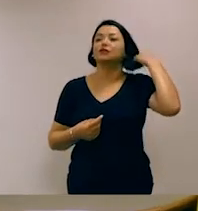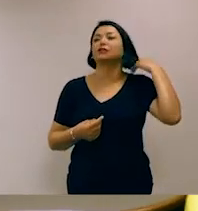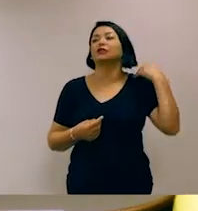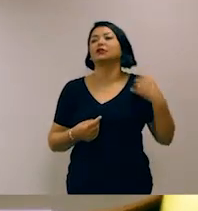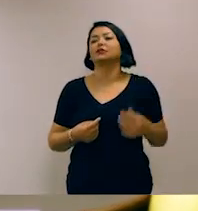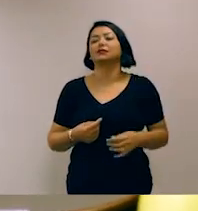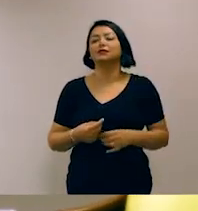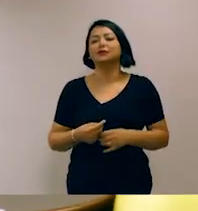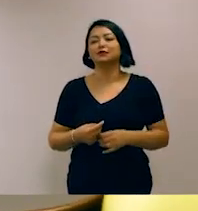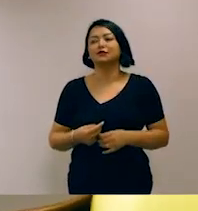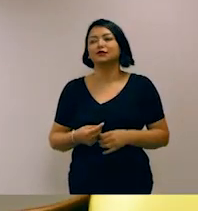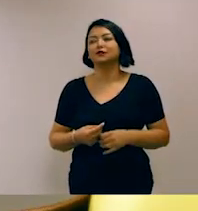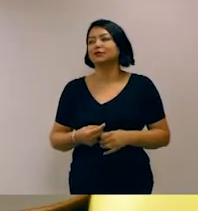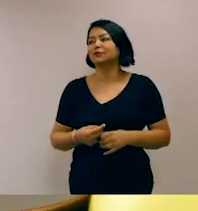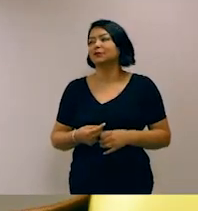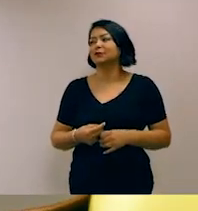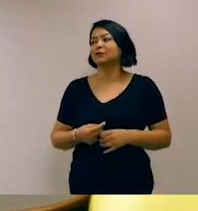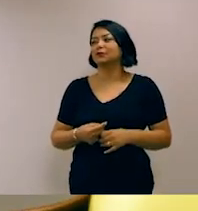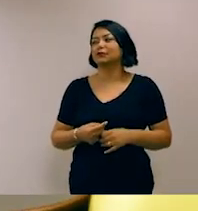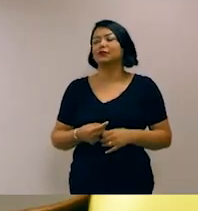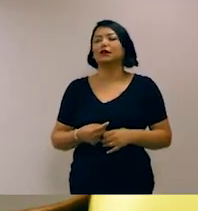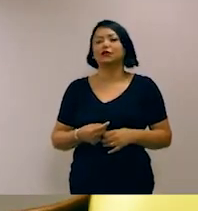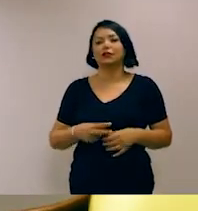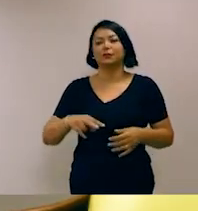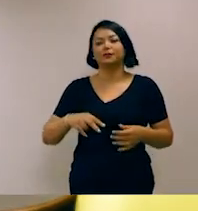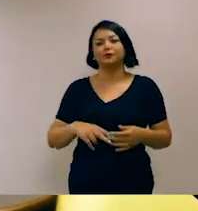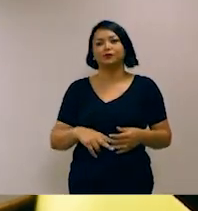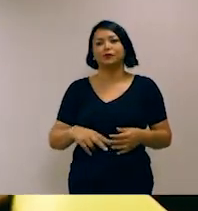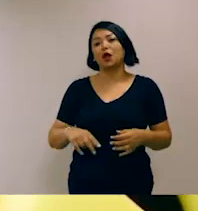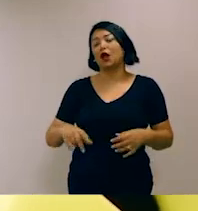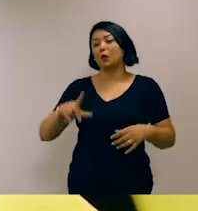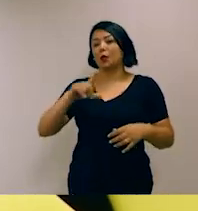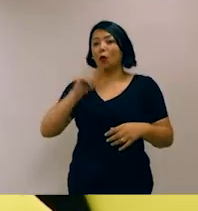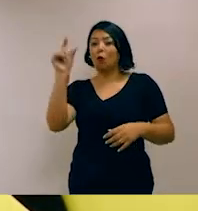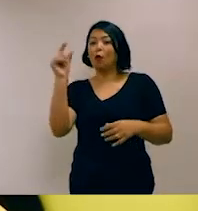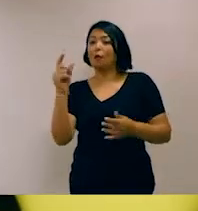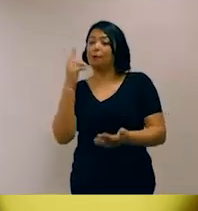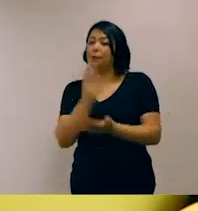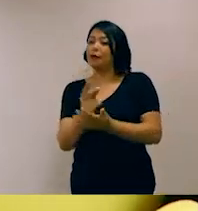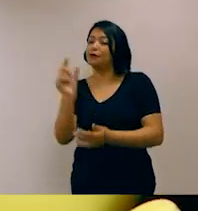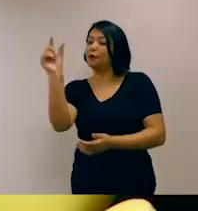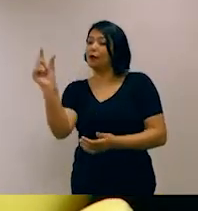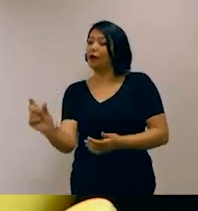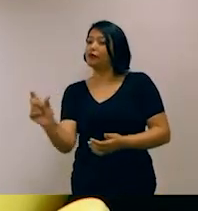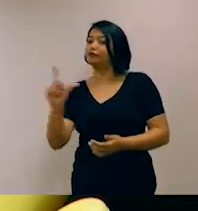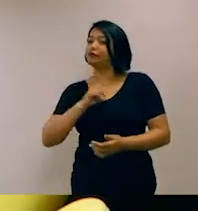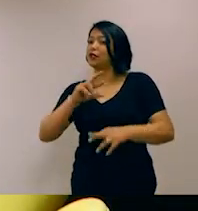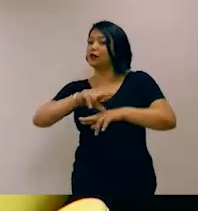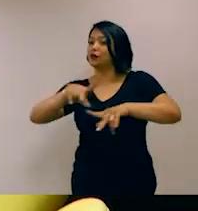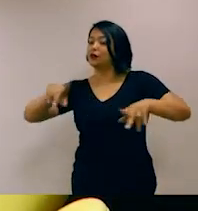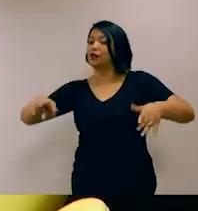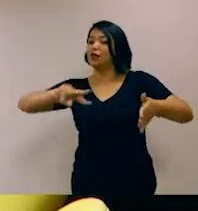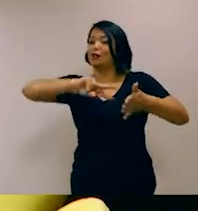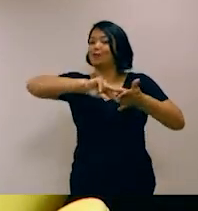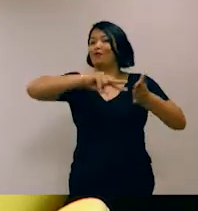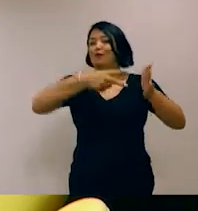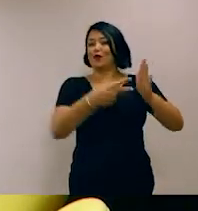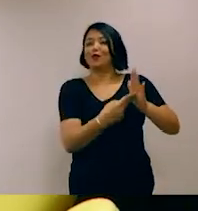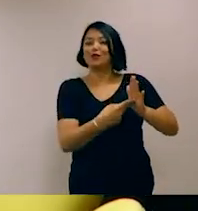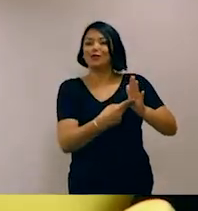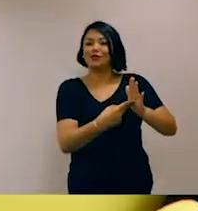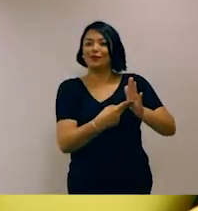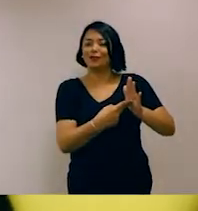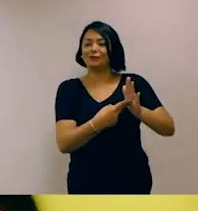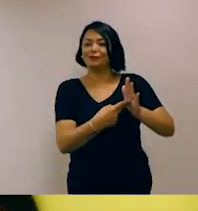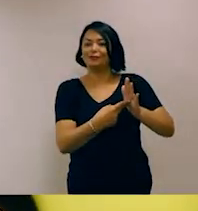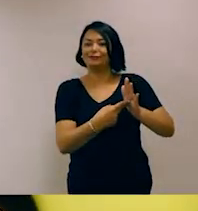different meaning according to the layout in the text, its placement in the text, and according to the context. So